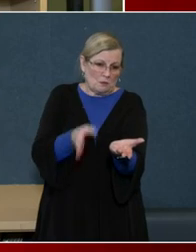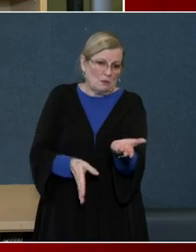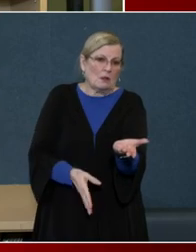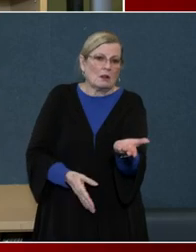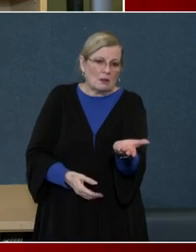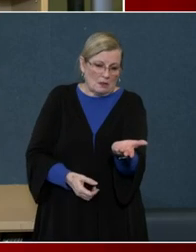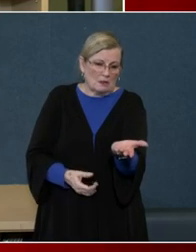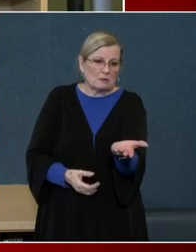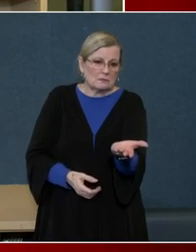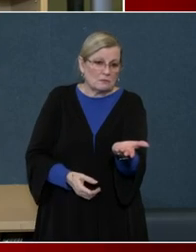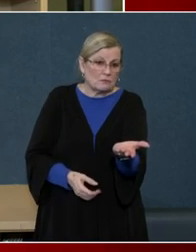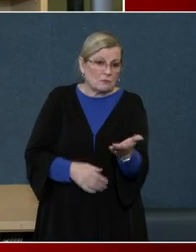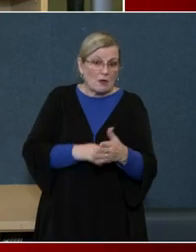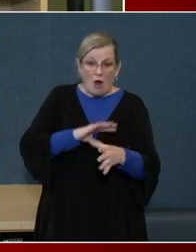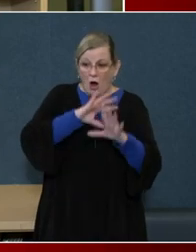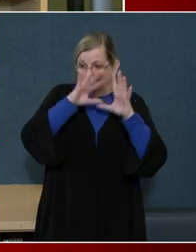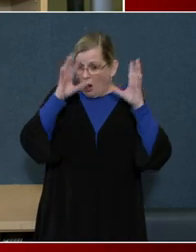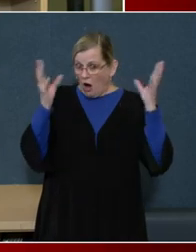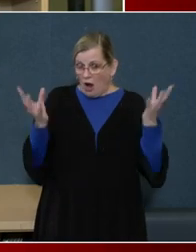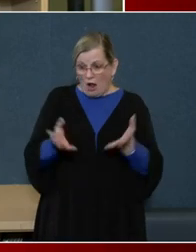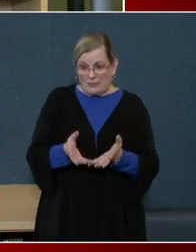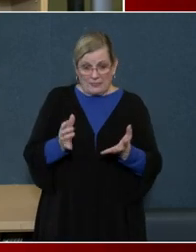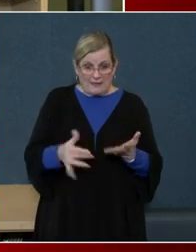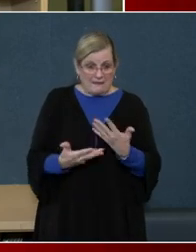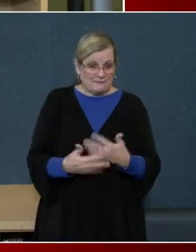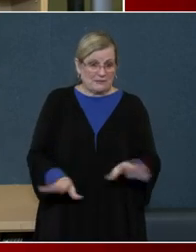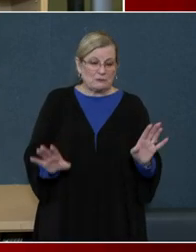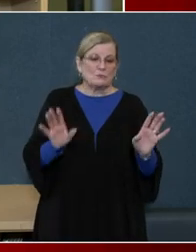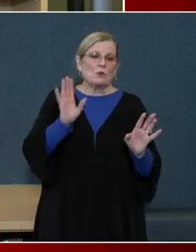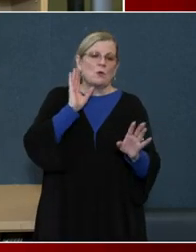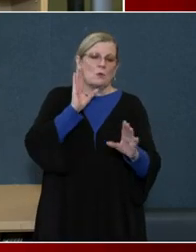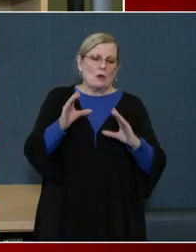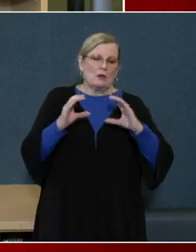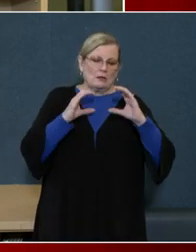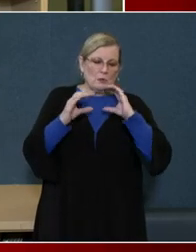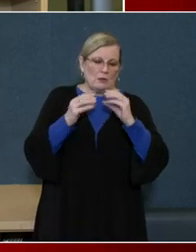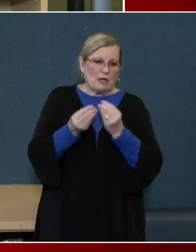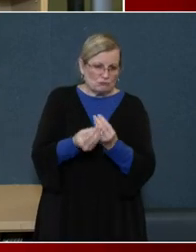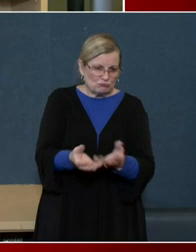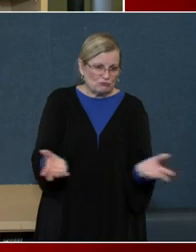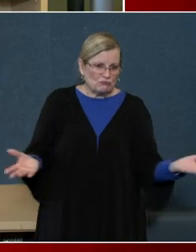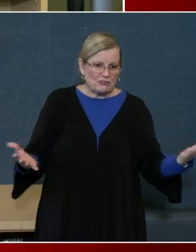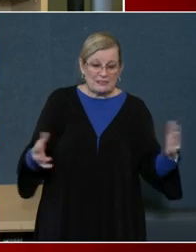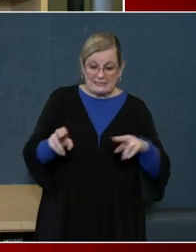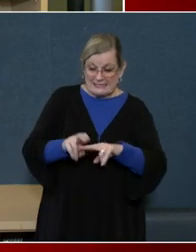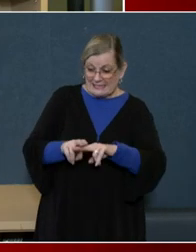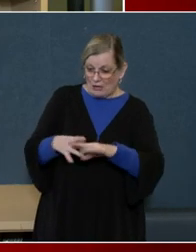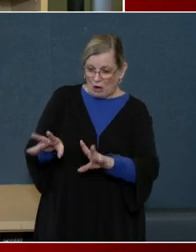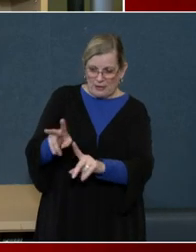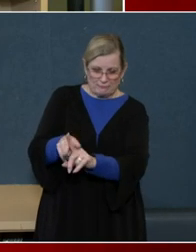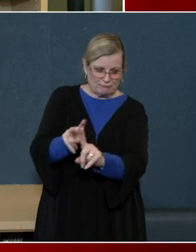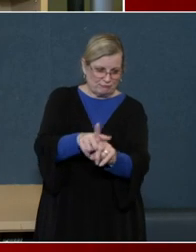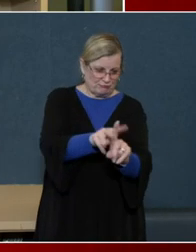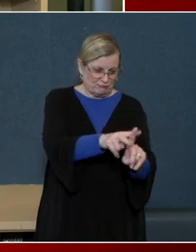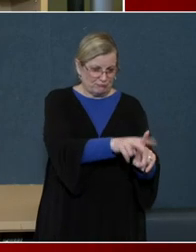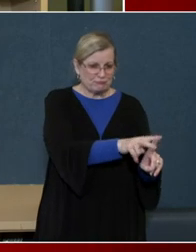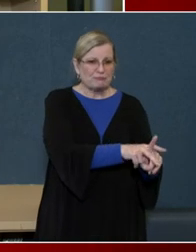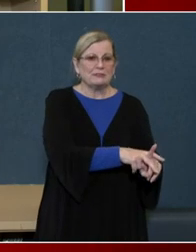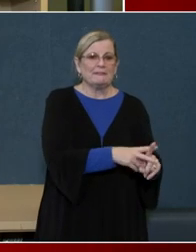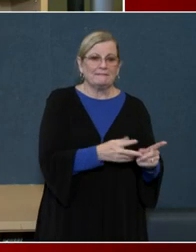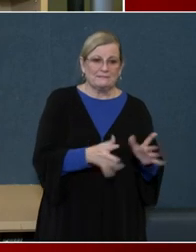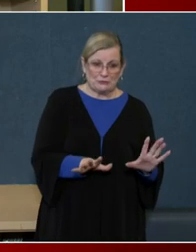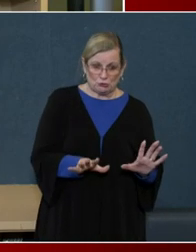communicate to families that all of the seats have been assigned. And it's also important to note that we are